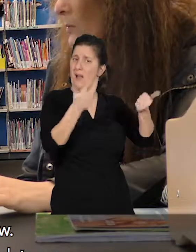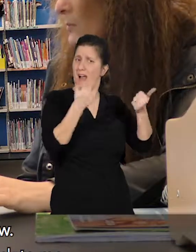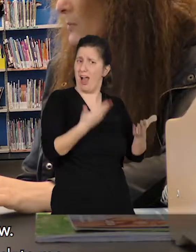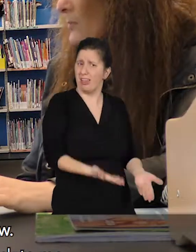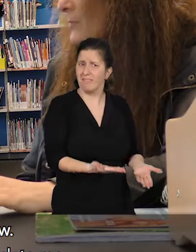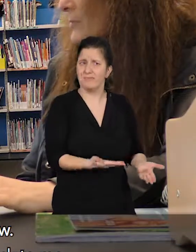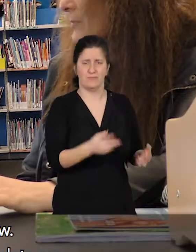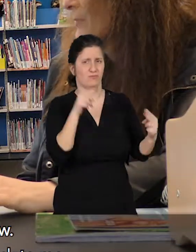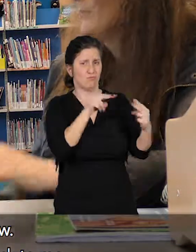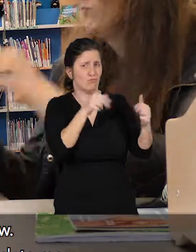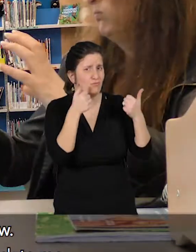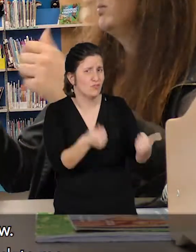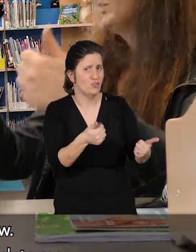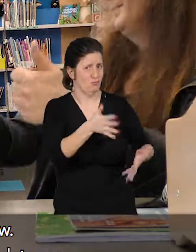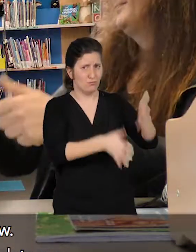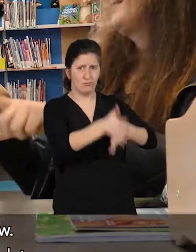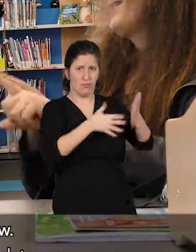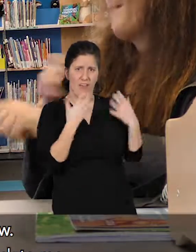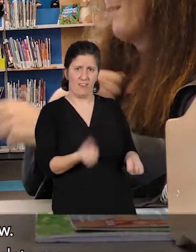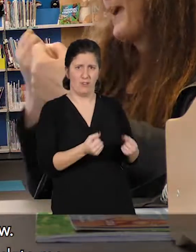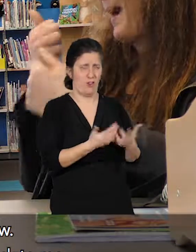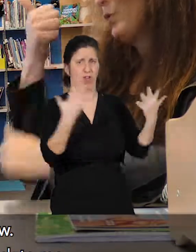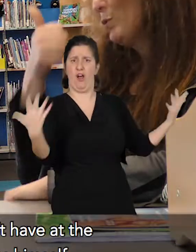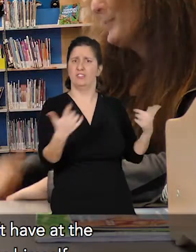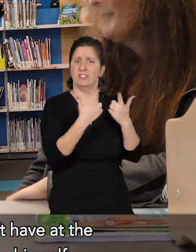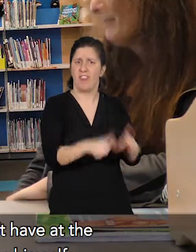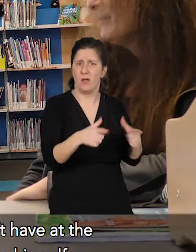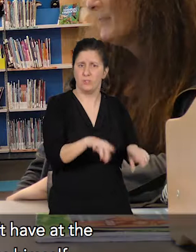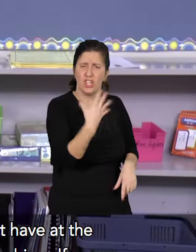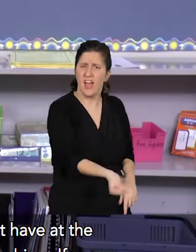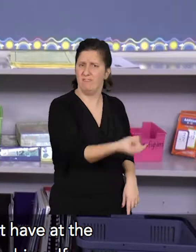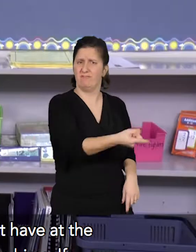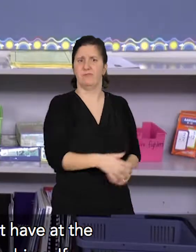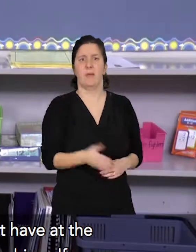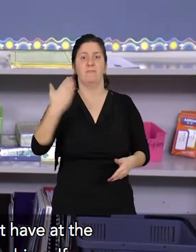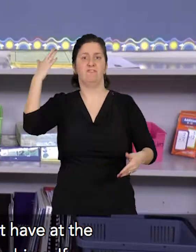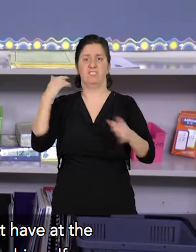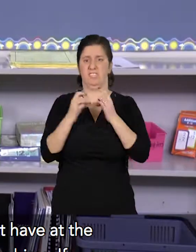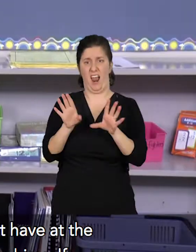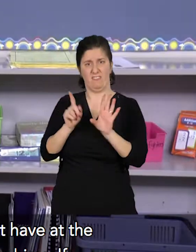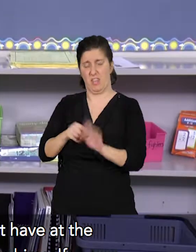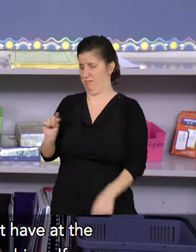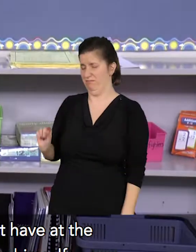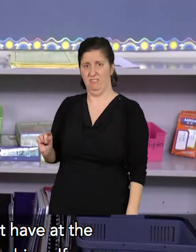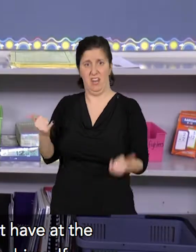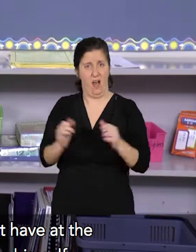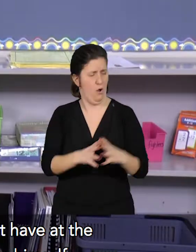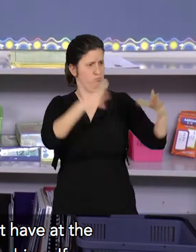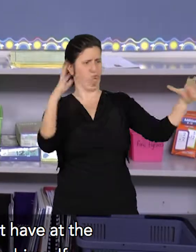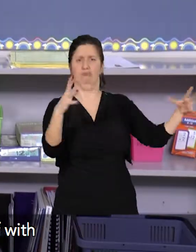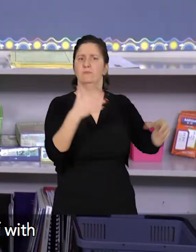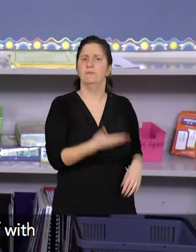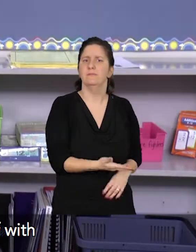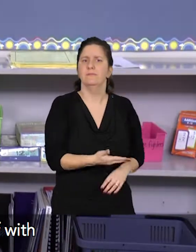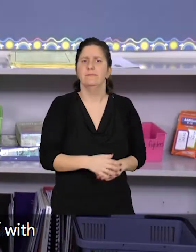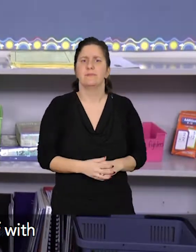at me really, really well now, really good eye contact. He's signing back to me. He's got so much language now that he didn't have at the beginning of the year. He's able to express